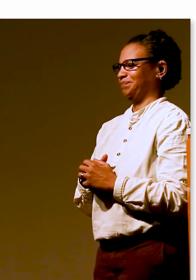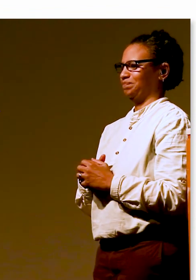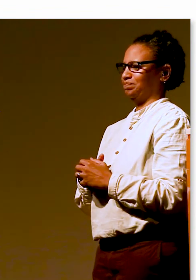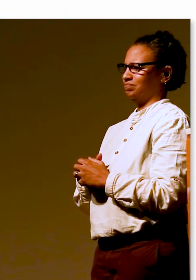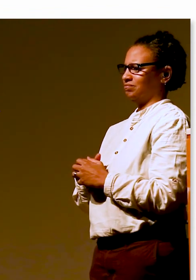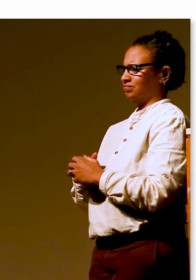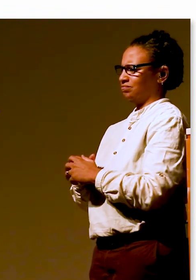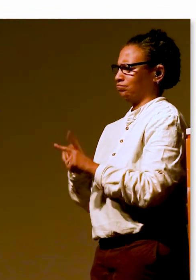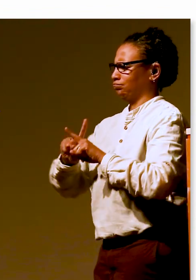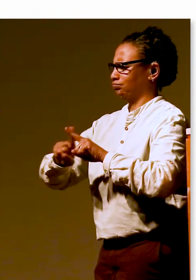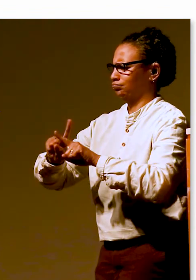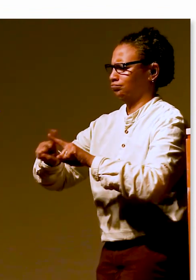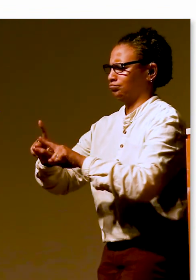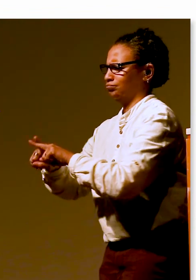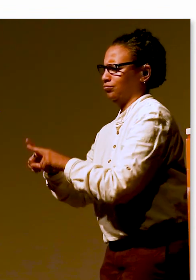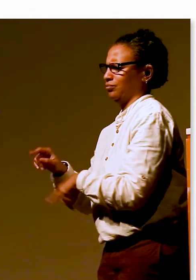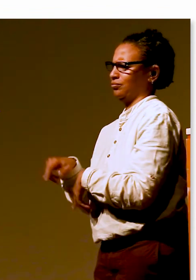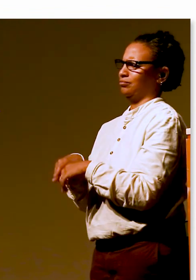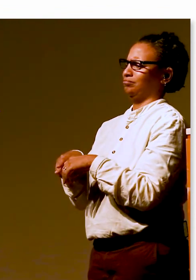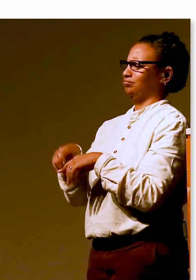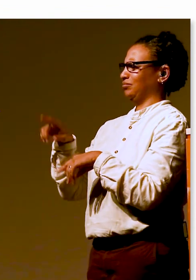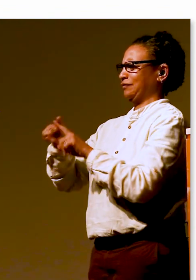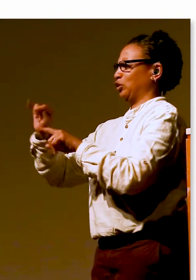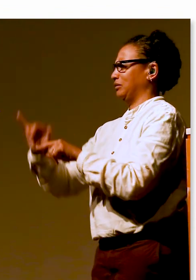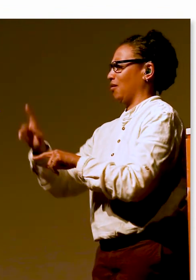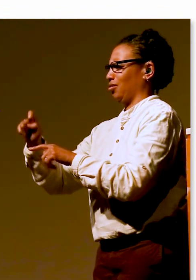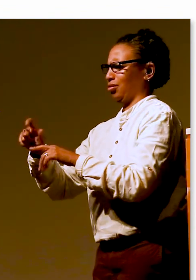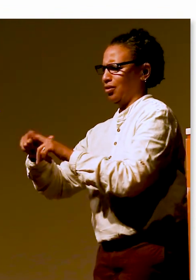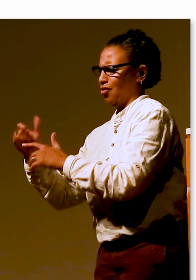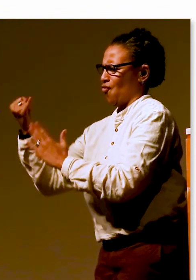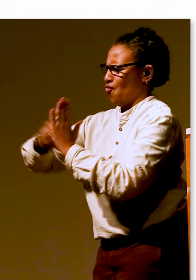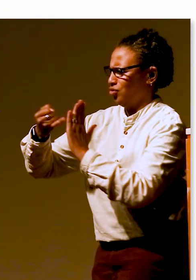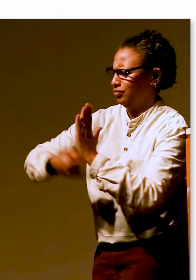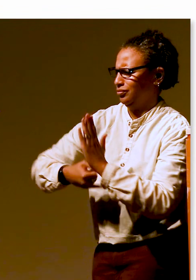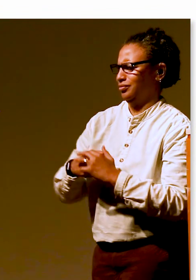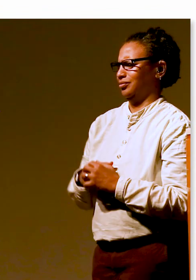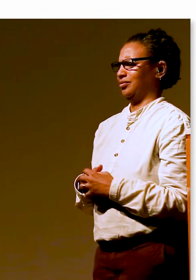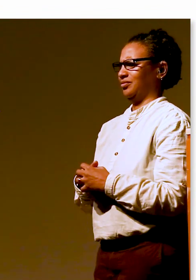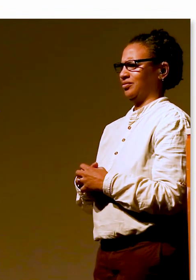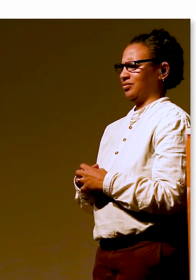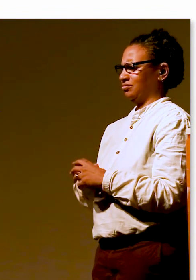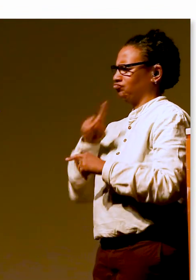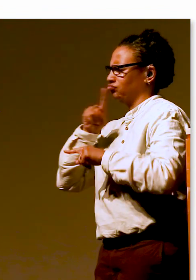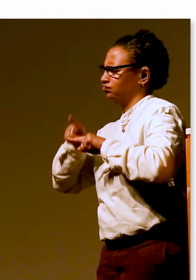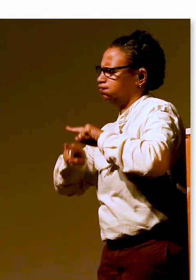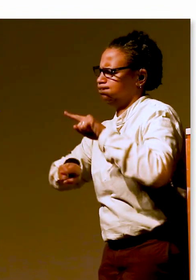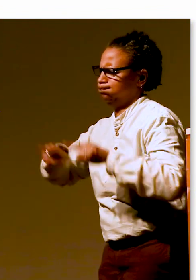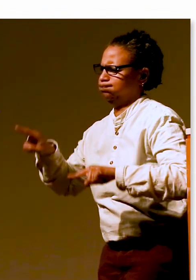to be as comprehensive as possible. It's a very queer book. It's like the gayest book I've ever read, and I'm so glad I wrote it.